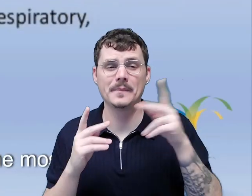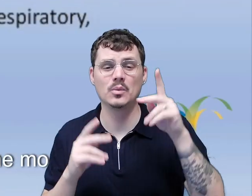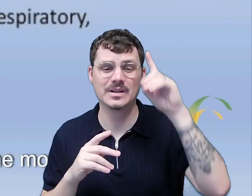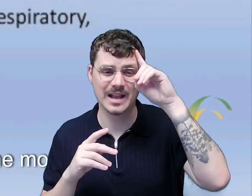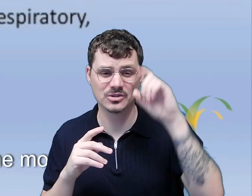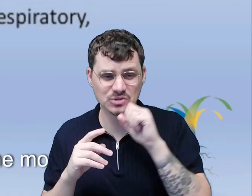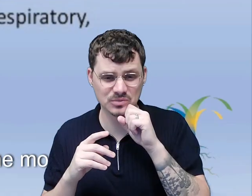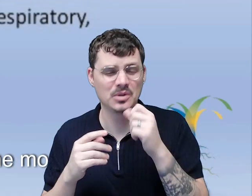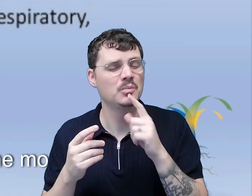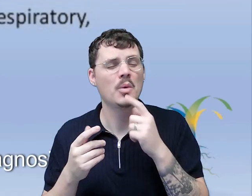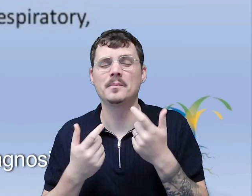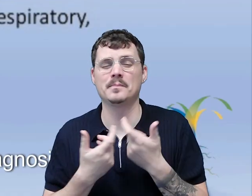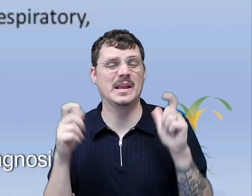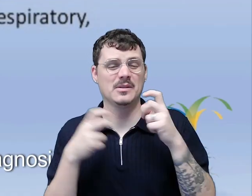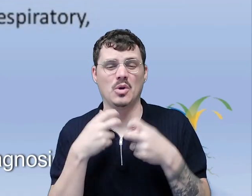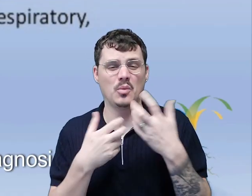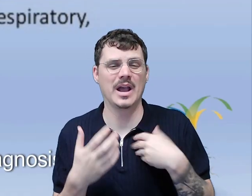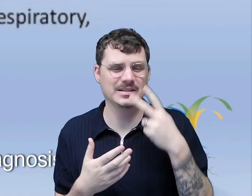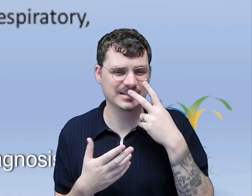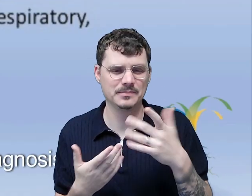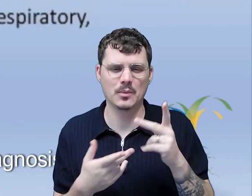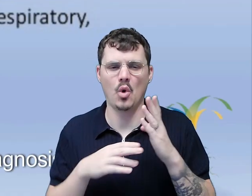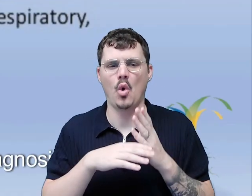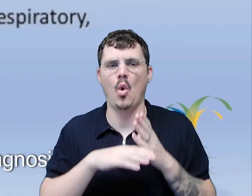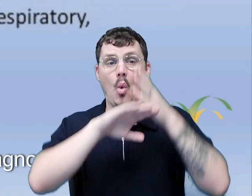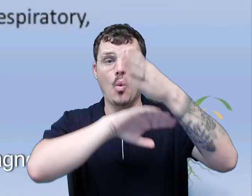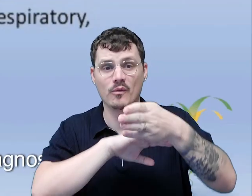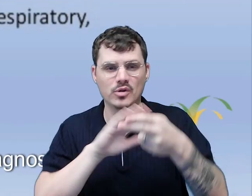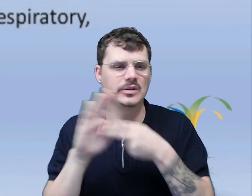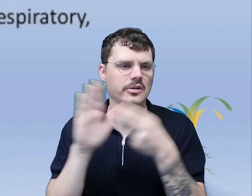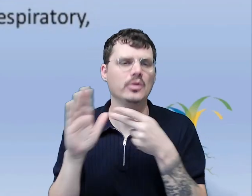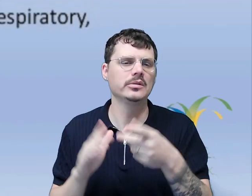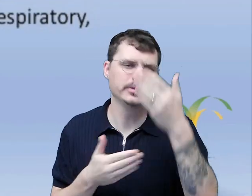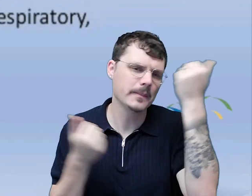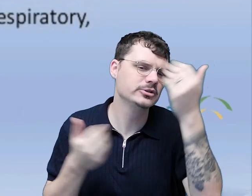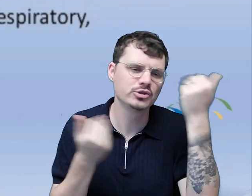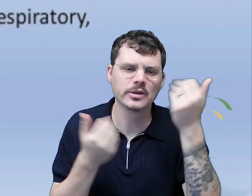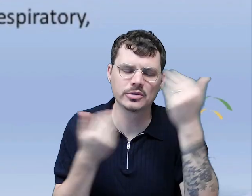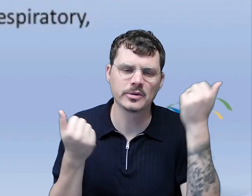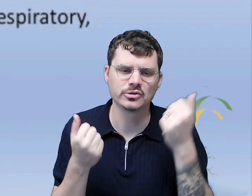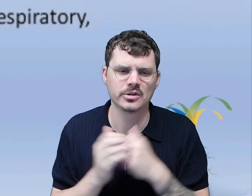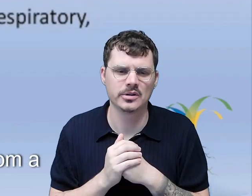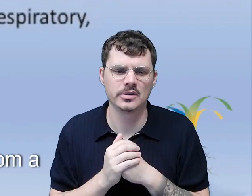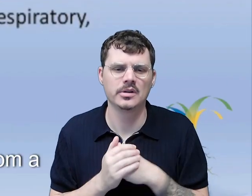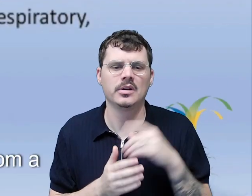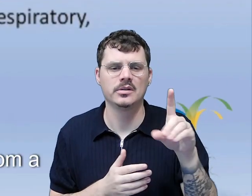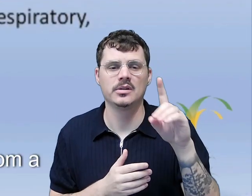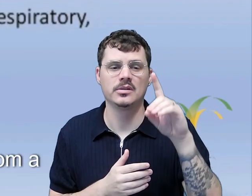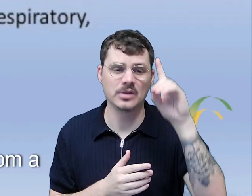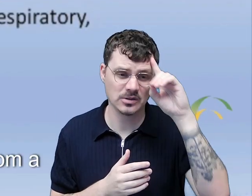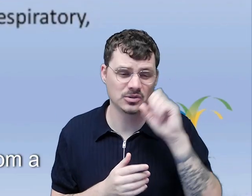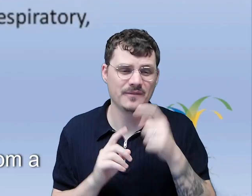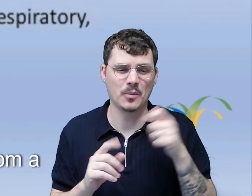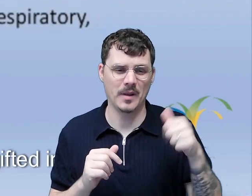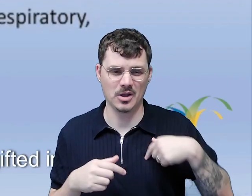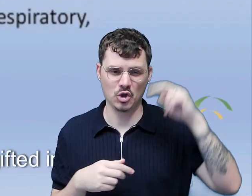So people with Down syndrome, the most current problem I see is an overdiagnosis of dementia. People with Down